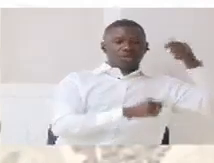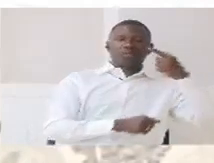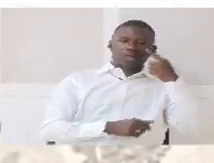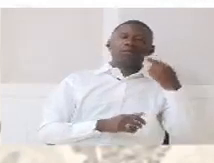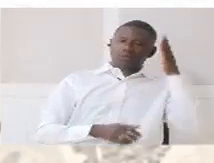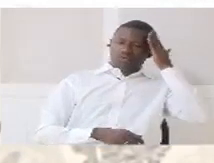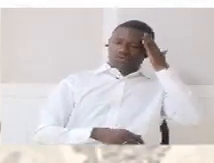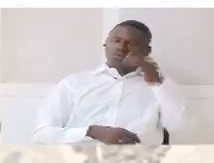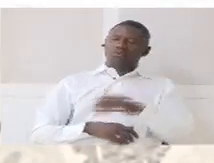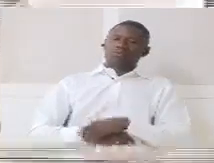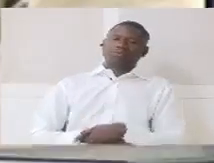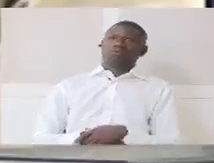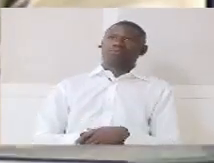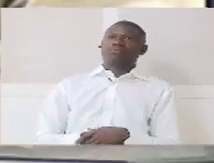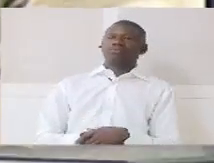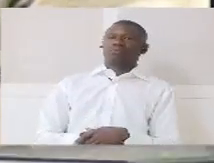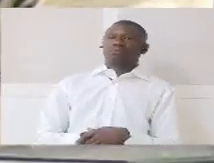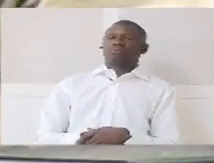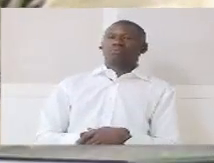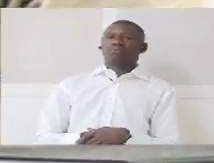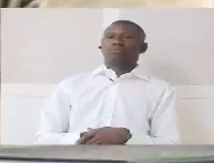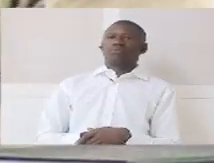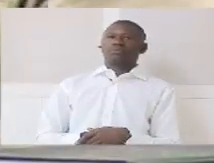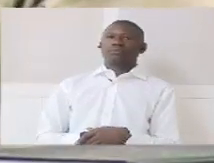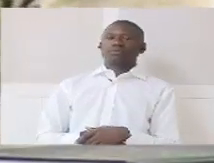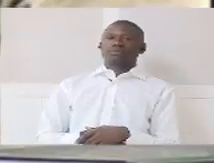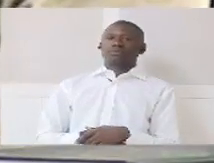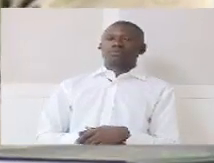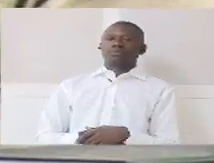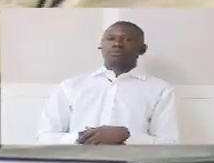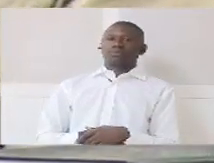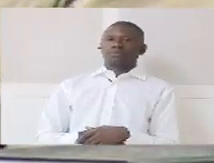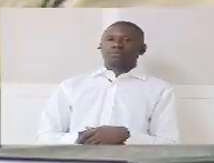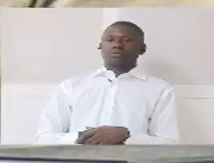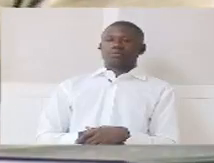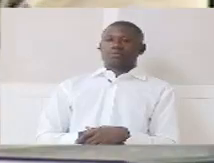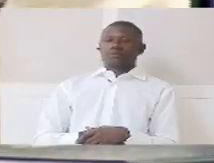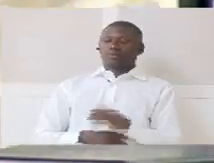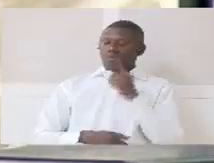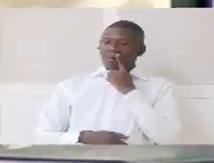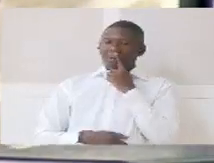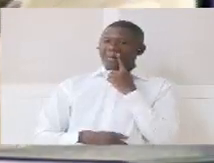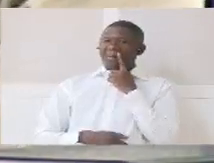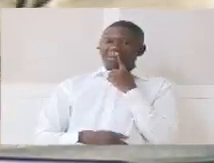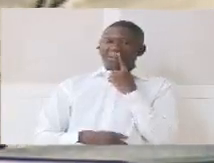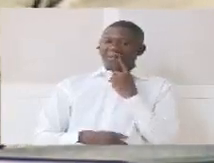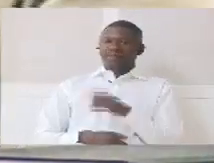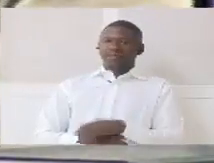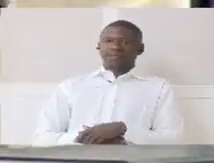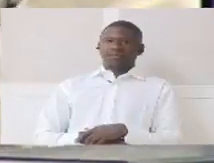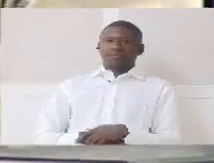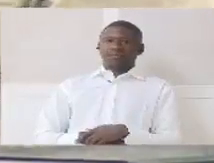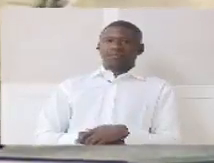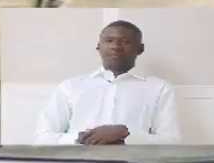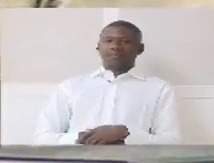I have shown that in the prison and outside. Where in that courses mina, we've been human rights for gender for phone call certificate